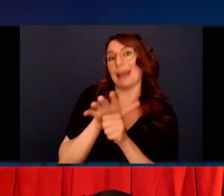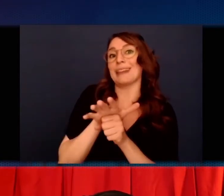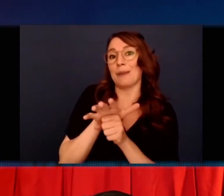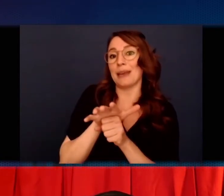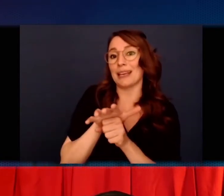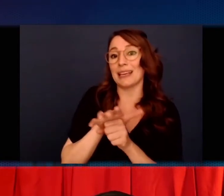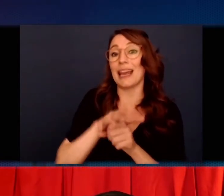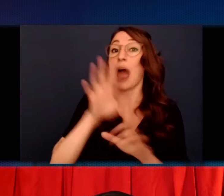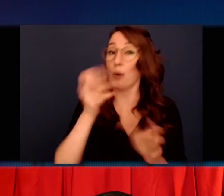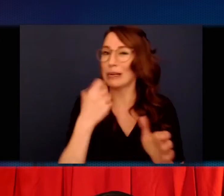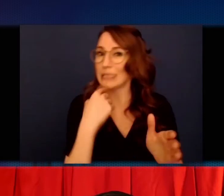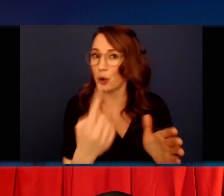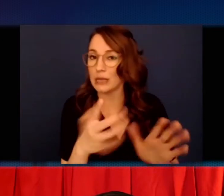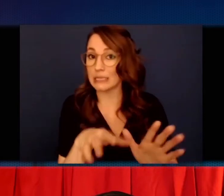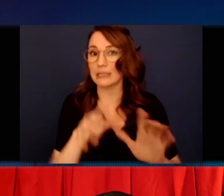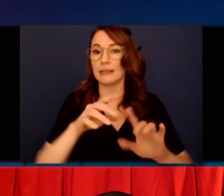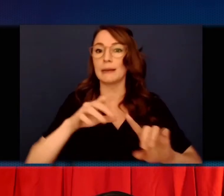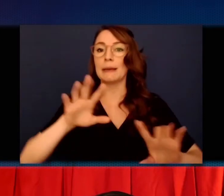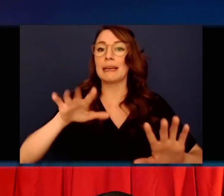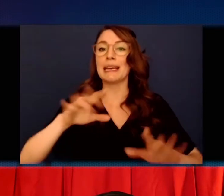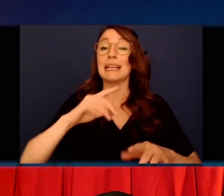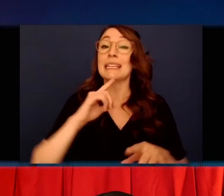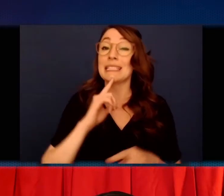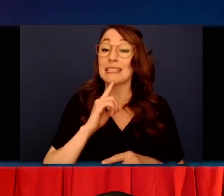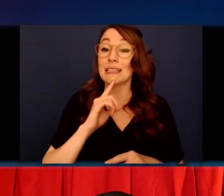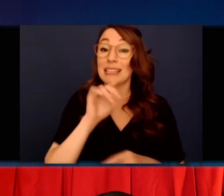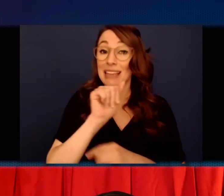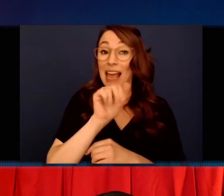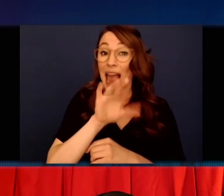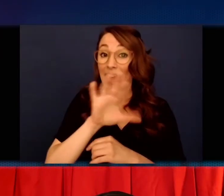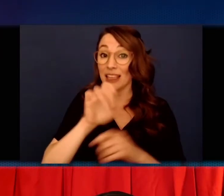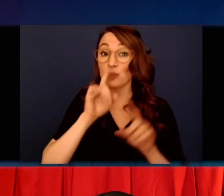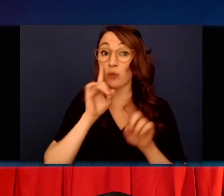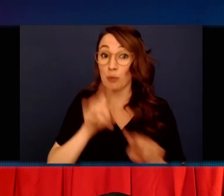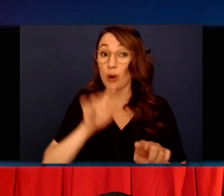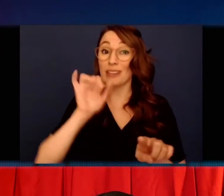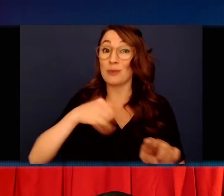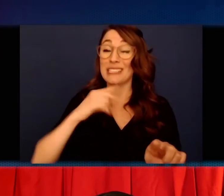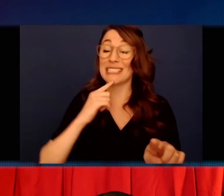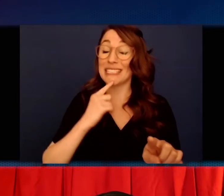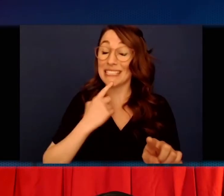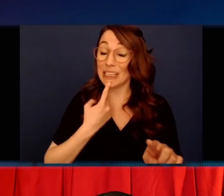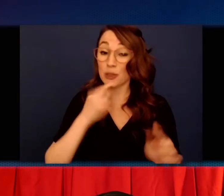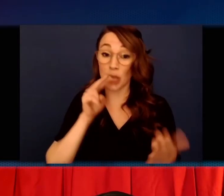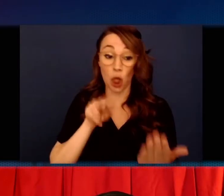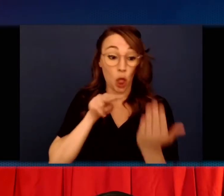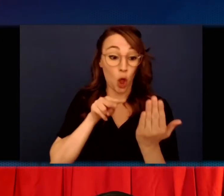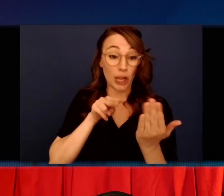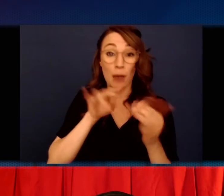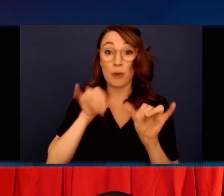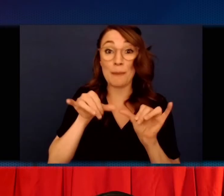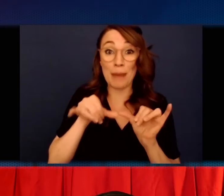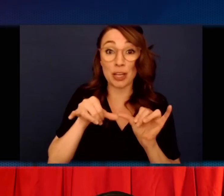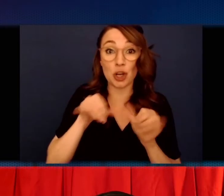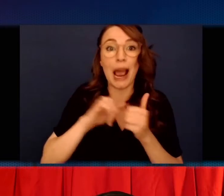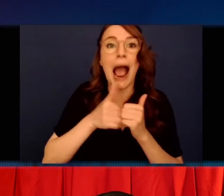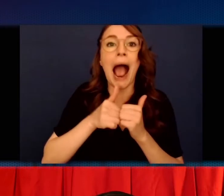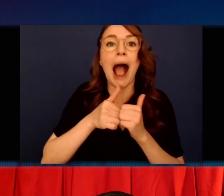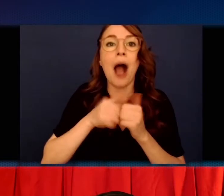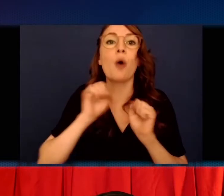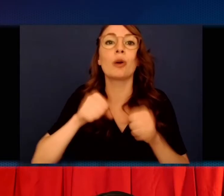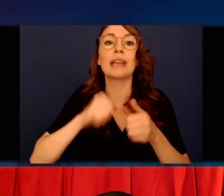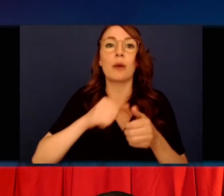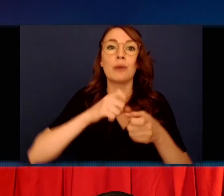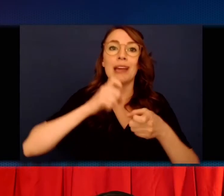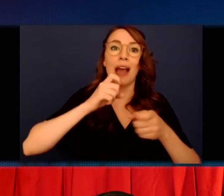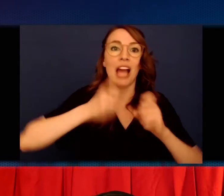the critical baseline on which we are going to measure the impact moving forward of COVID-19 on our working households in Frederick